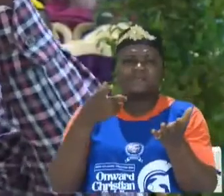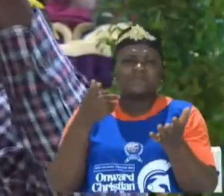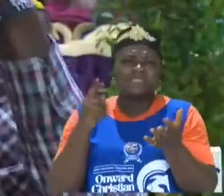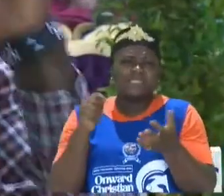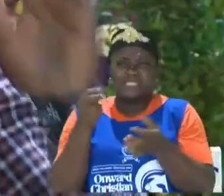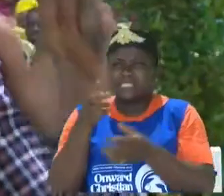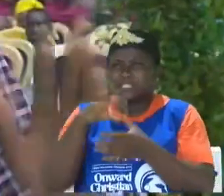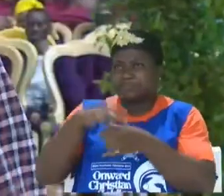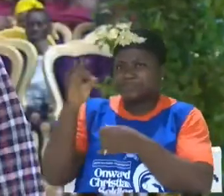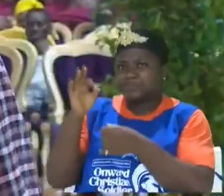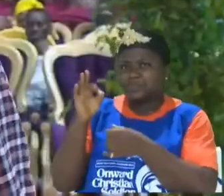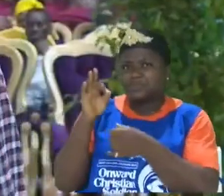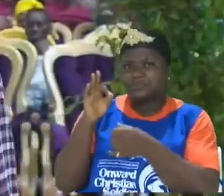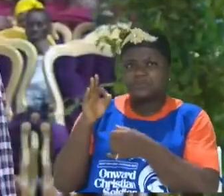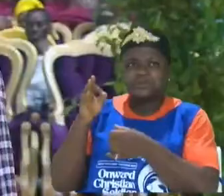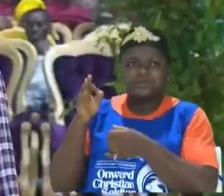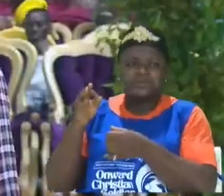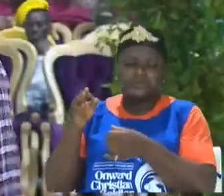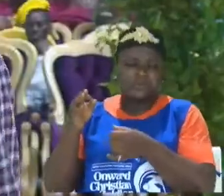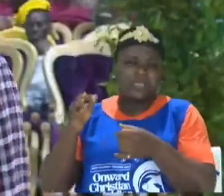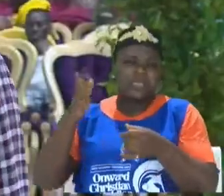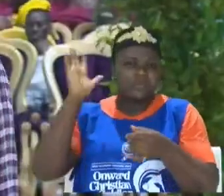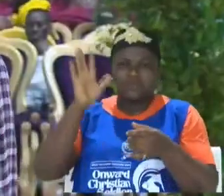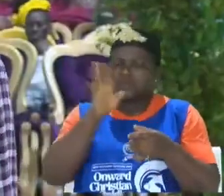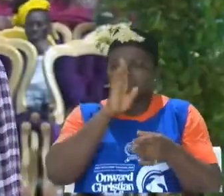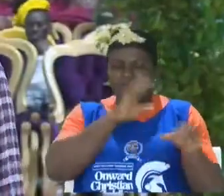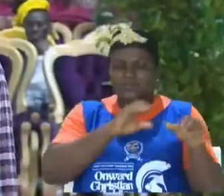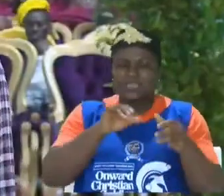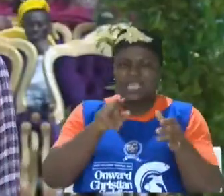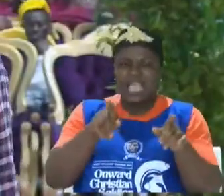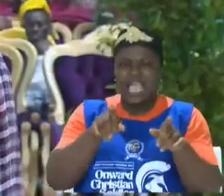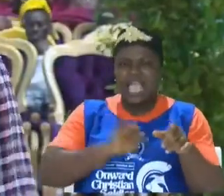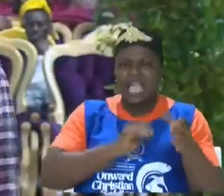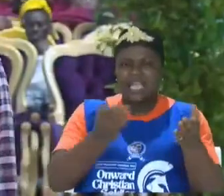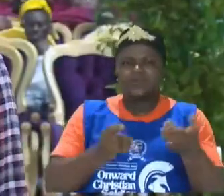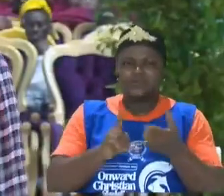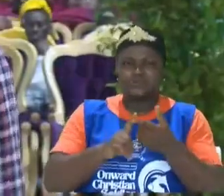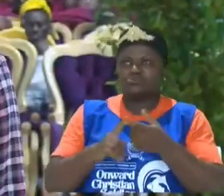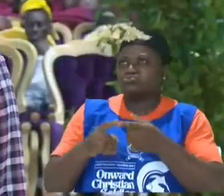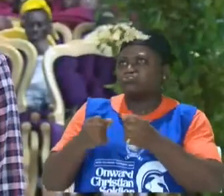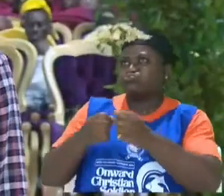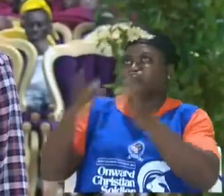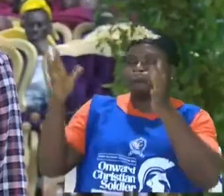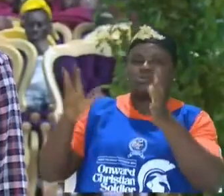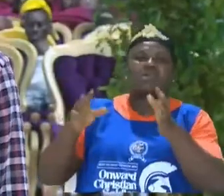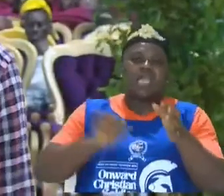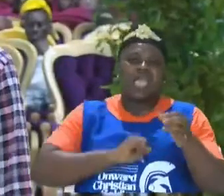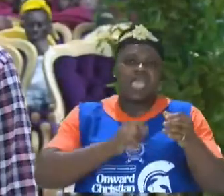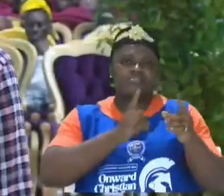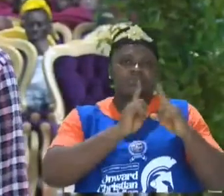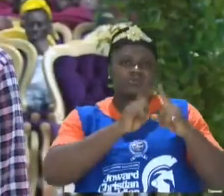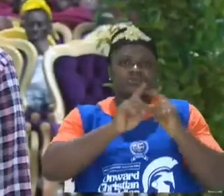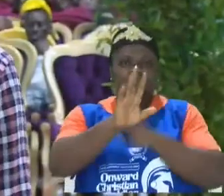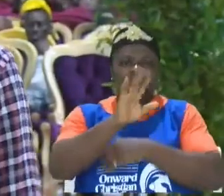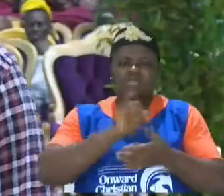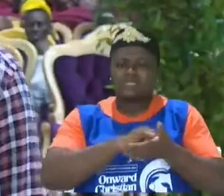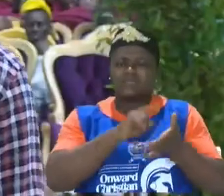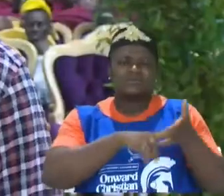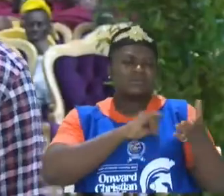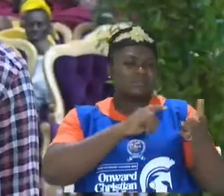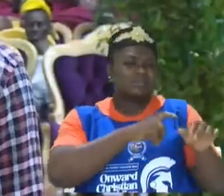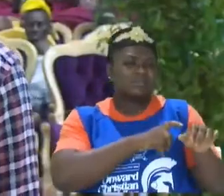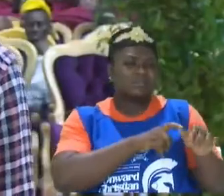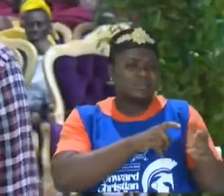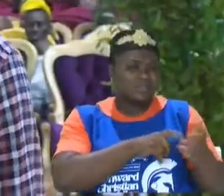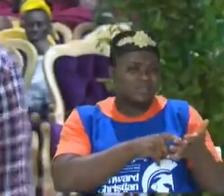head will just be doing as if it want to explode. One day, I have to talk to God. God, what is this? Do something about this. Somehow